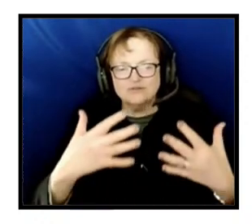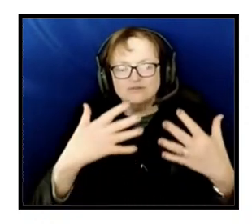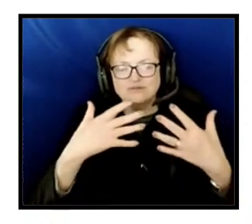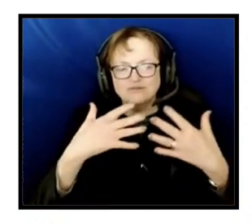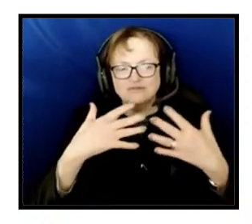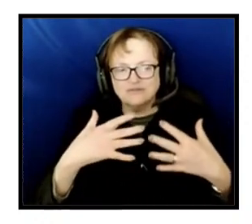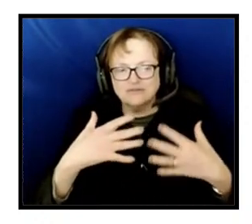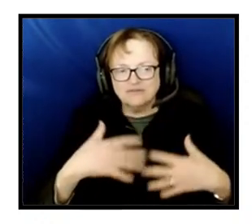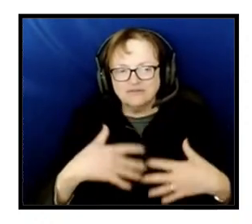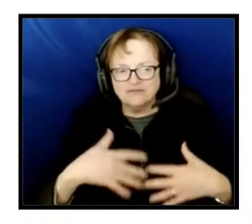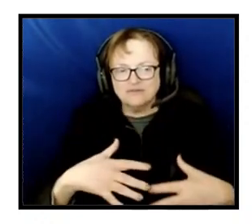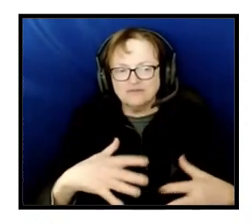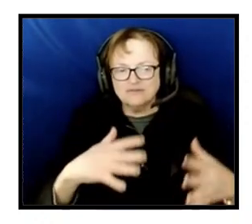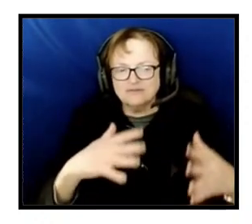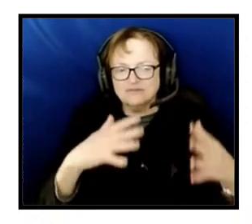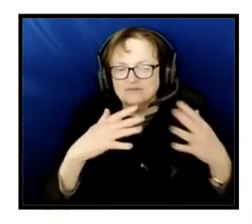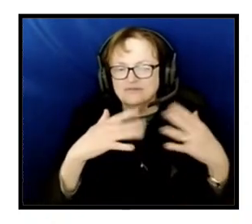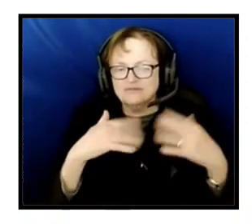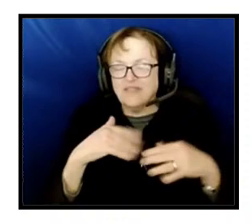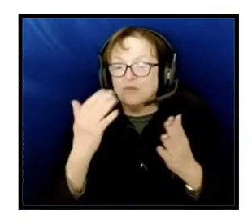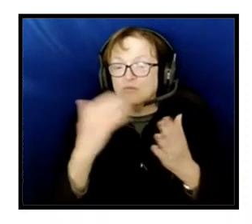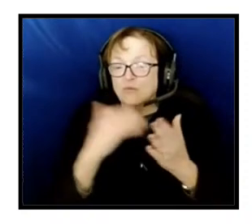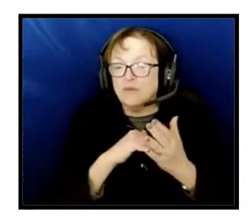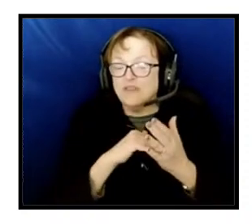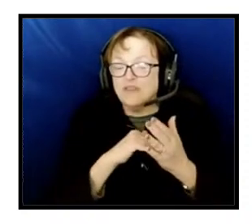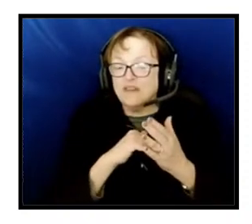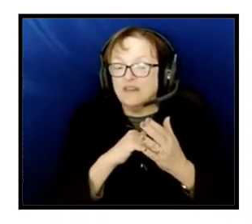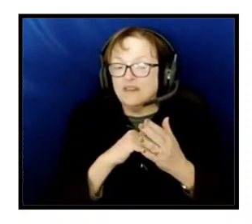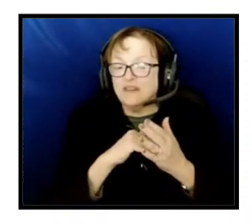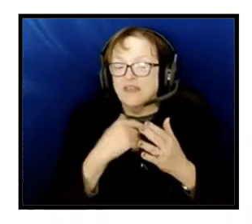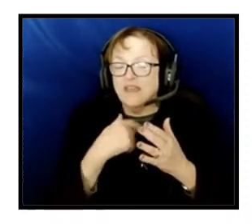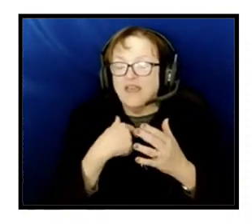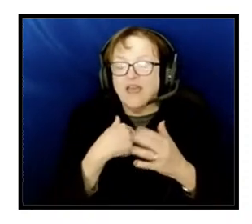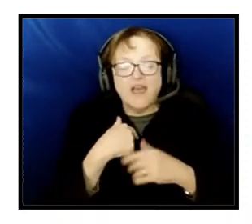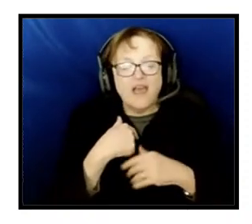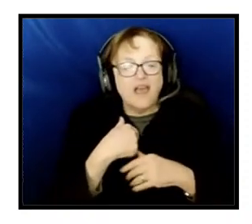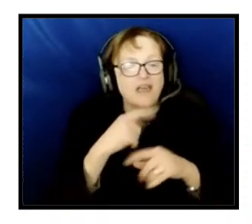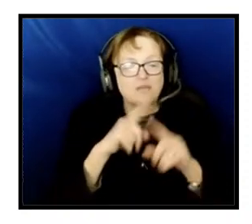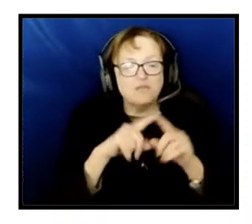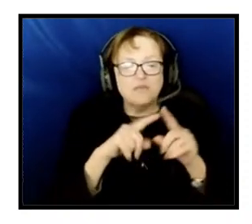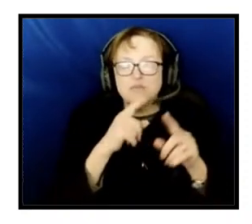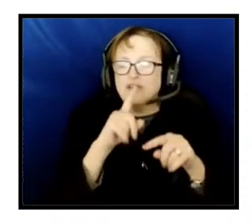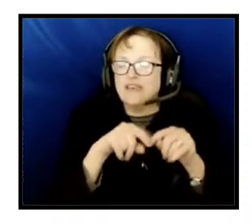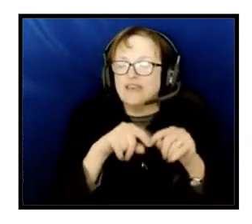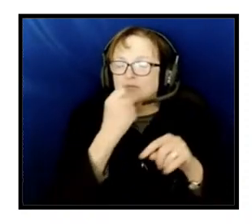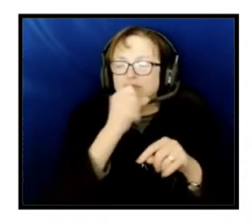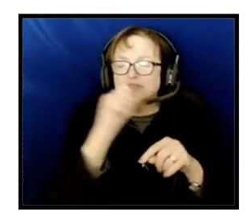And just repeat after me. I am irresistible.